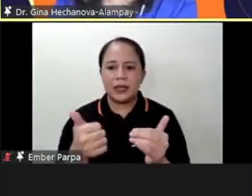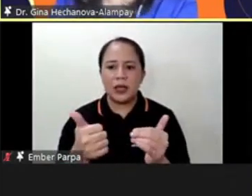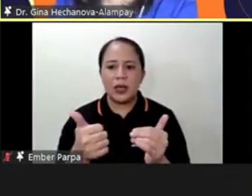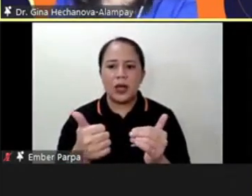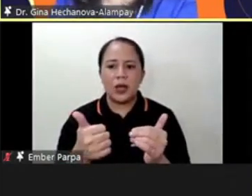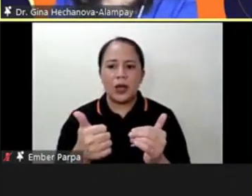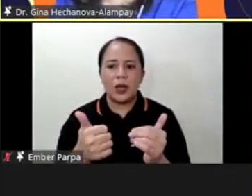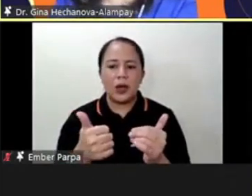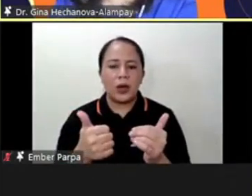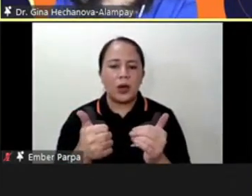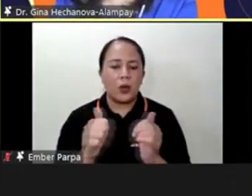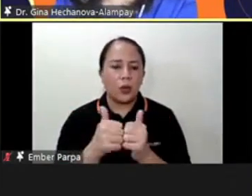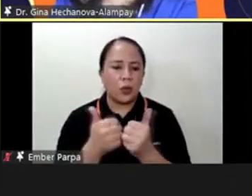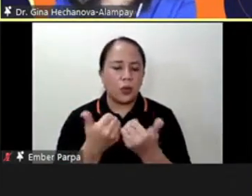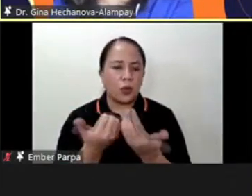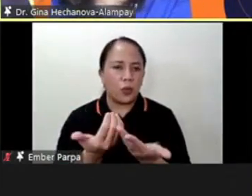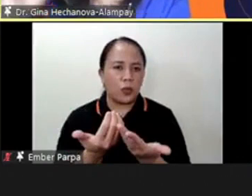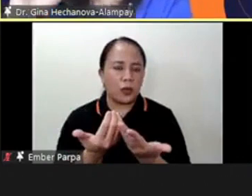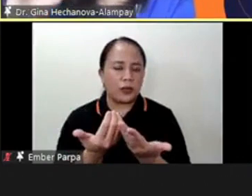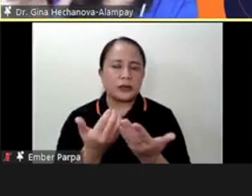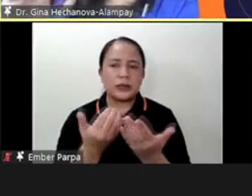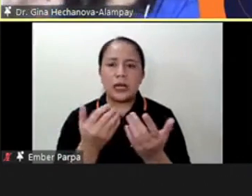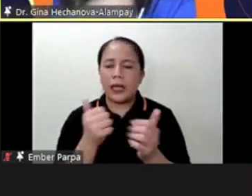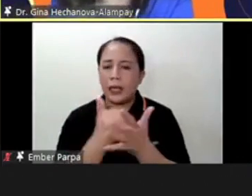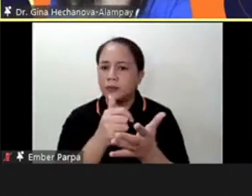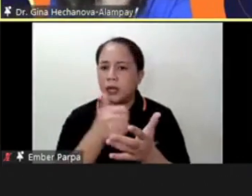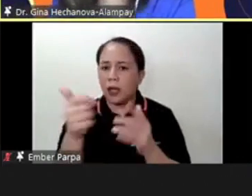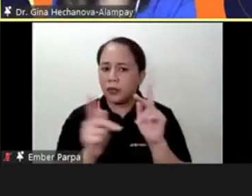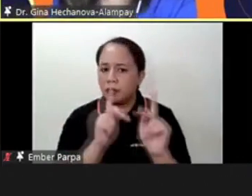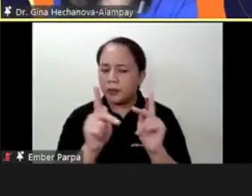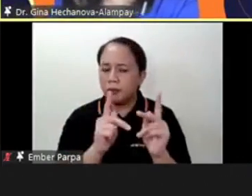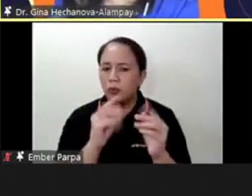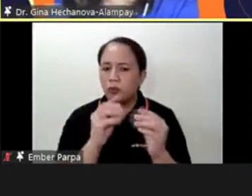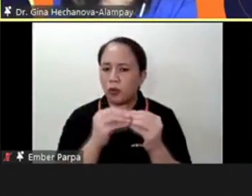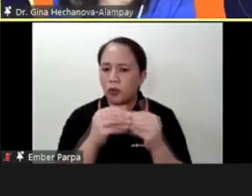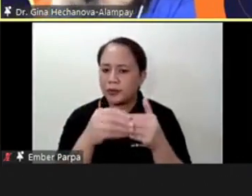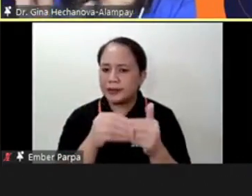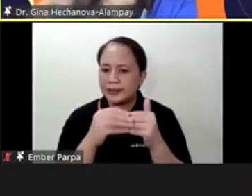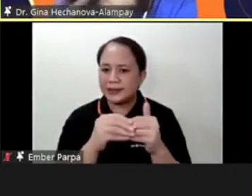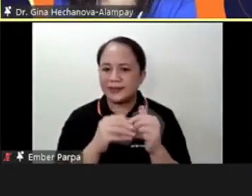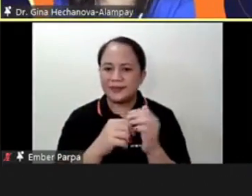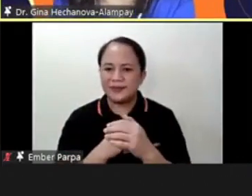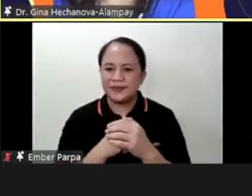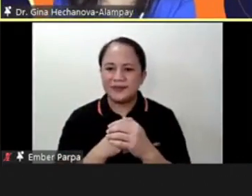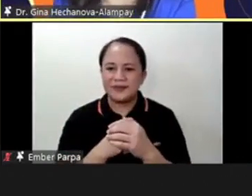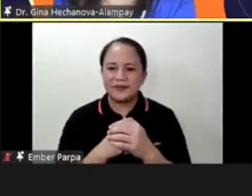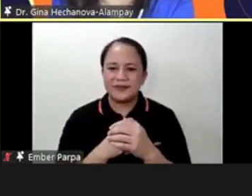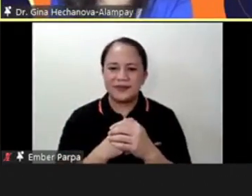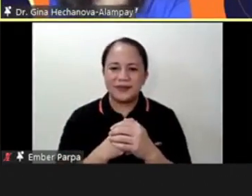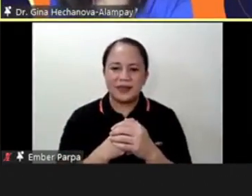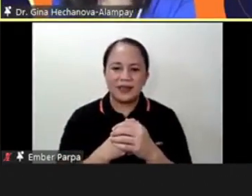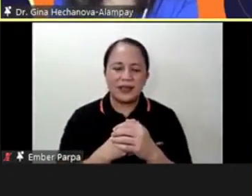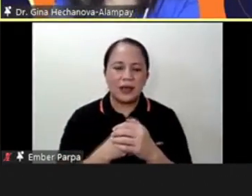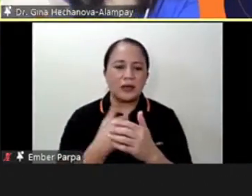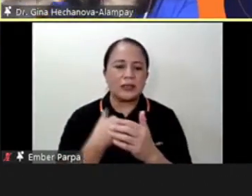or other people become more resilient? So this is parang a mental health